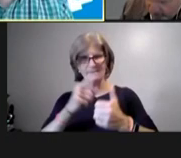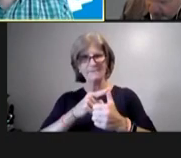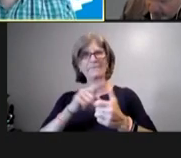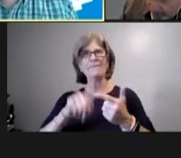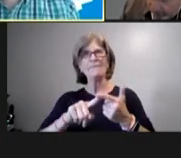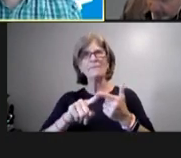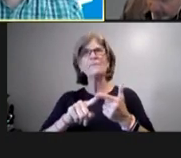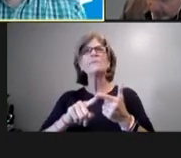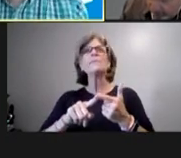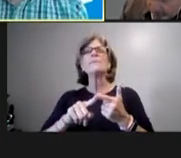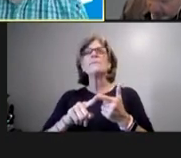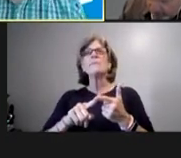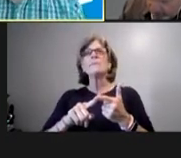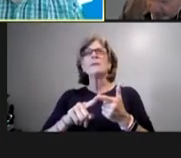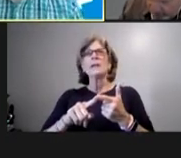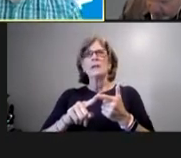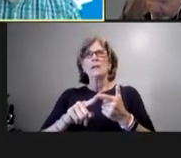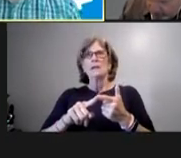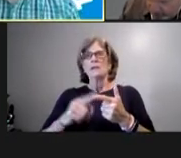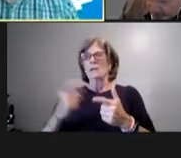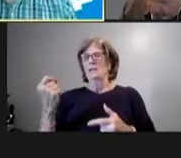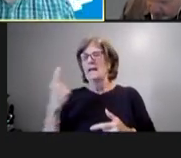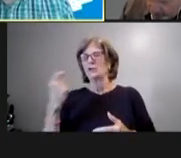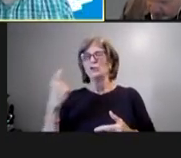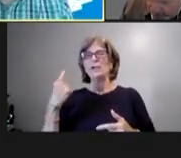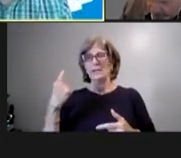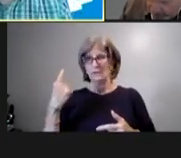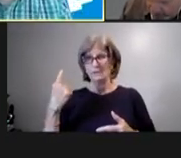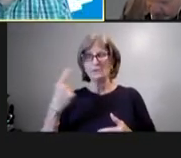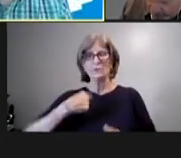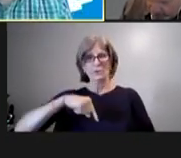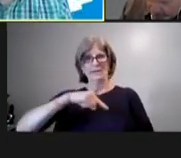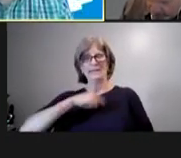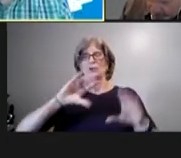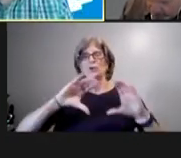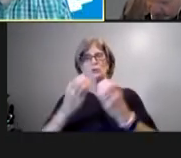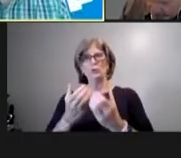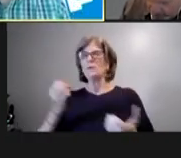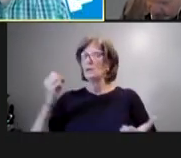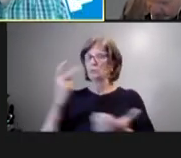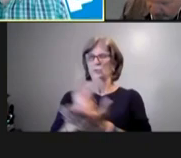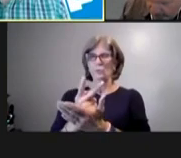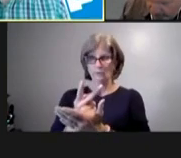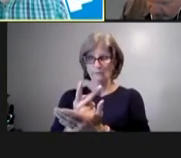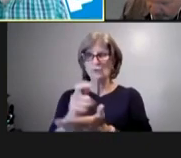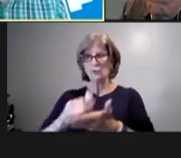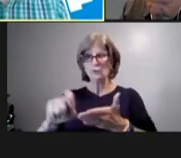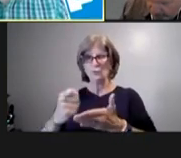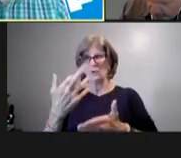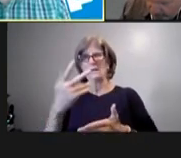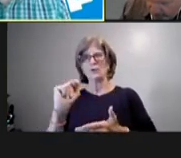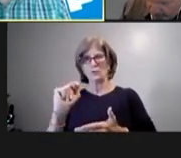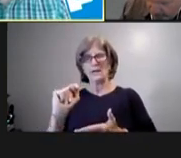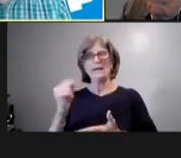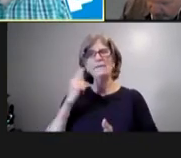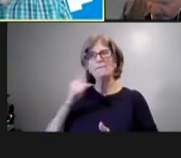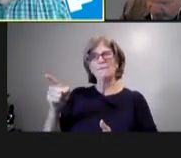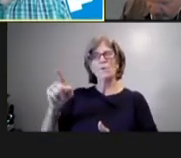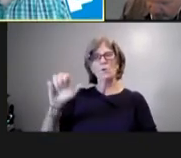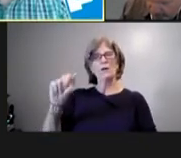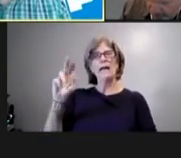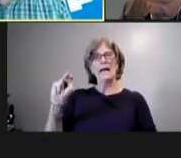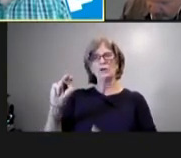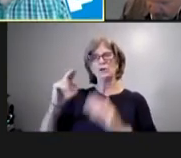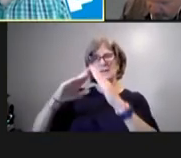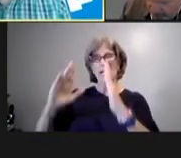Next announcement, last year, this body approved a grant to Action Housing to help fund their